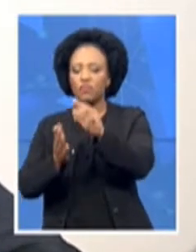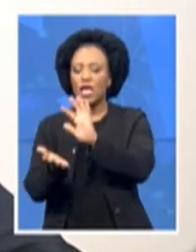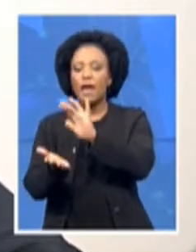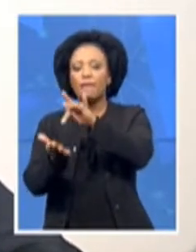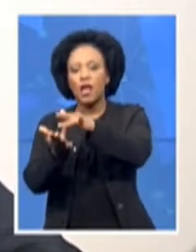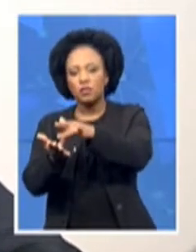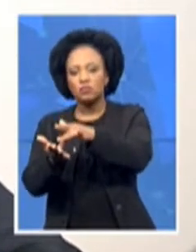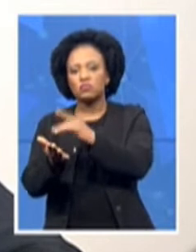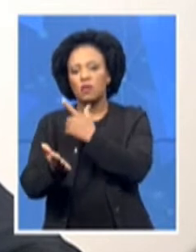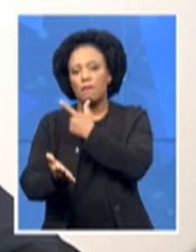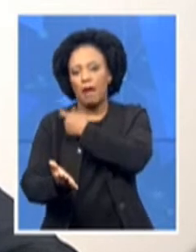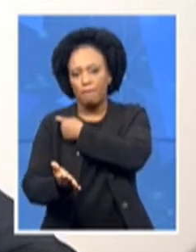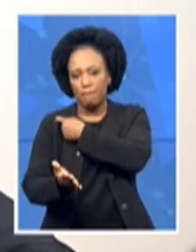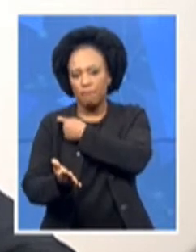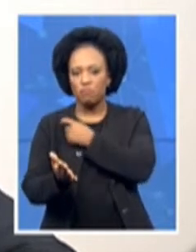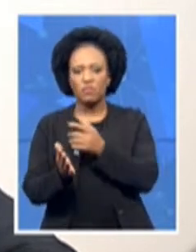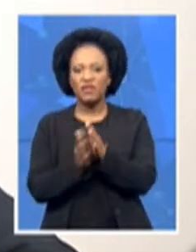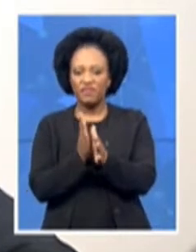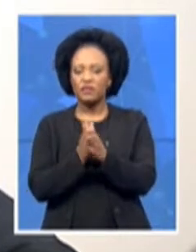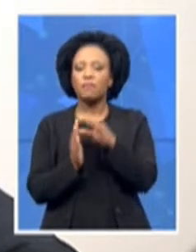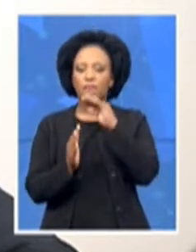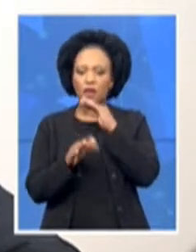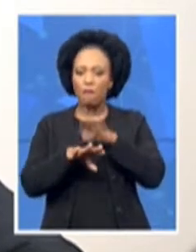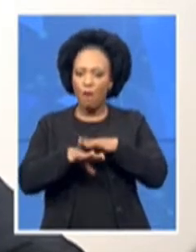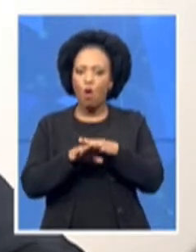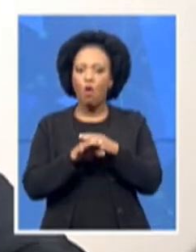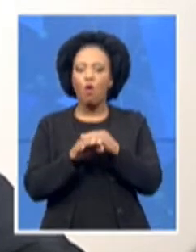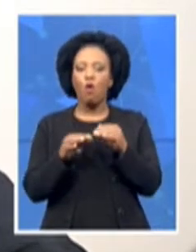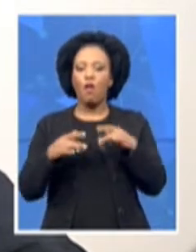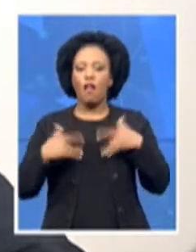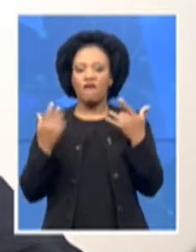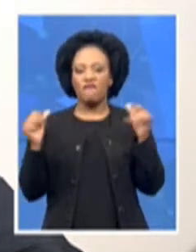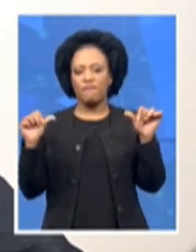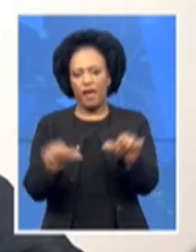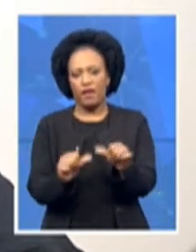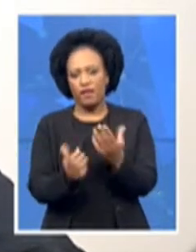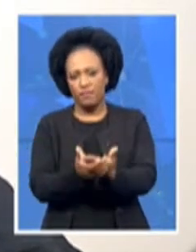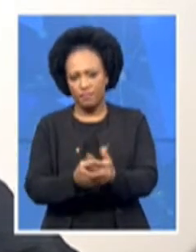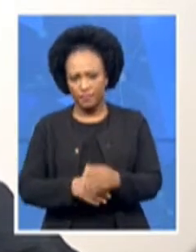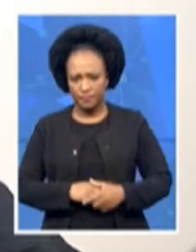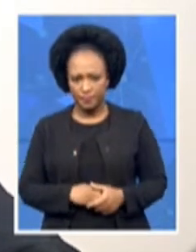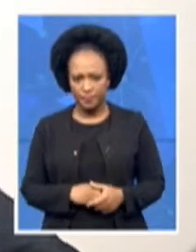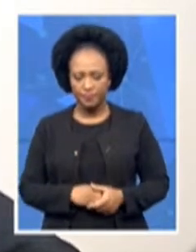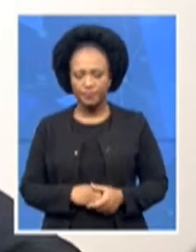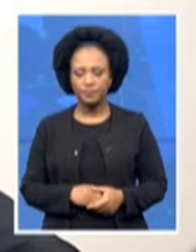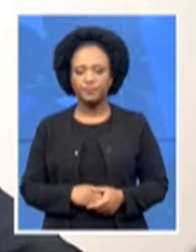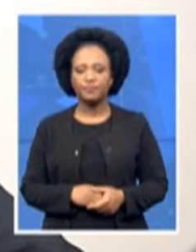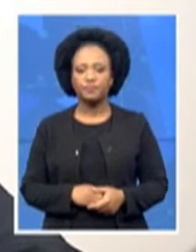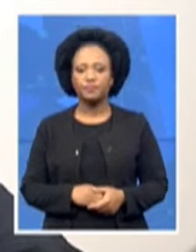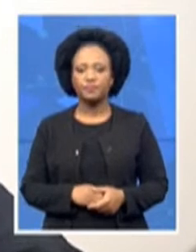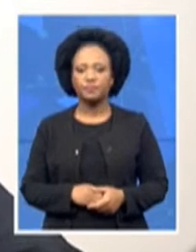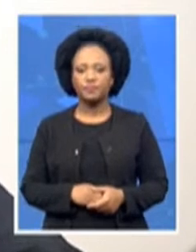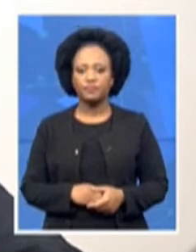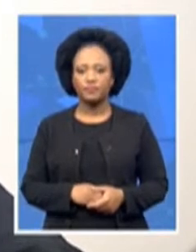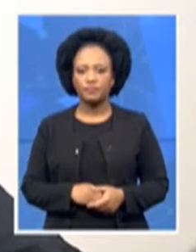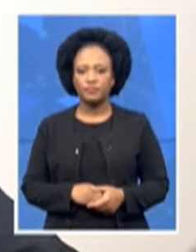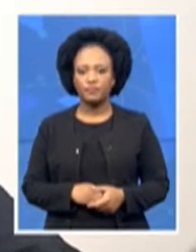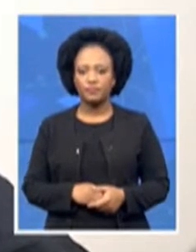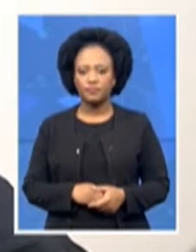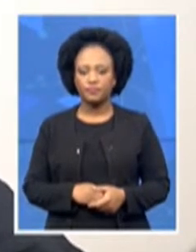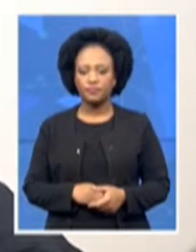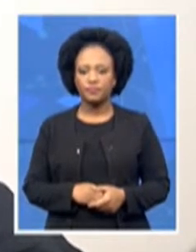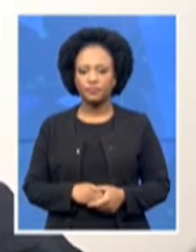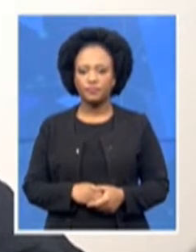getting the life back. Now, that's why, ladies and gentlemen, we also talk about, I